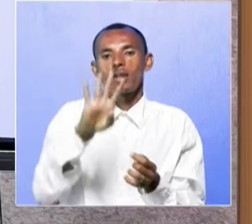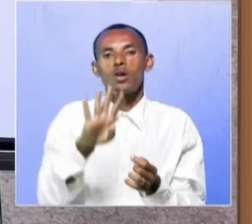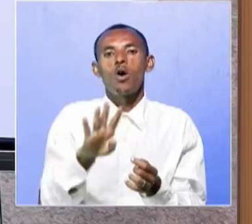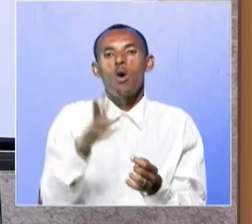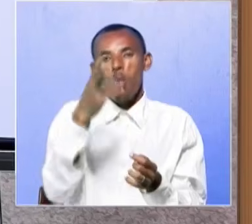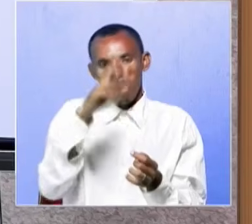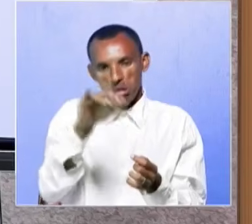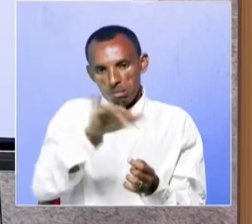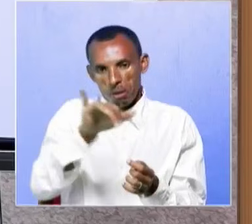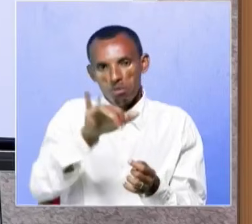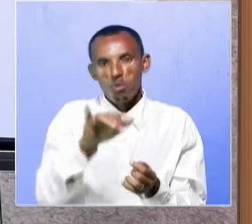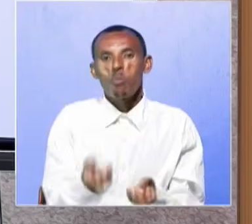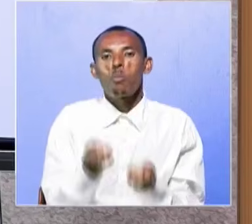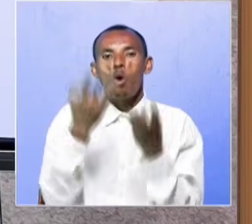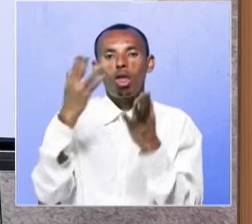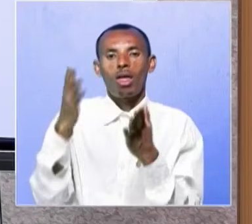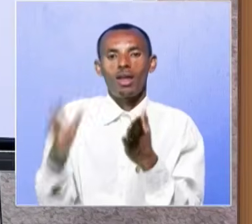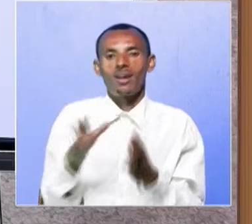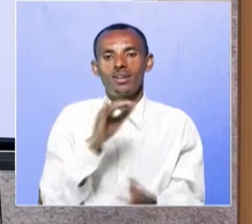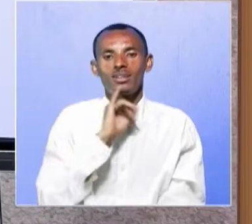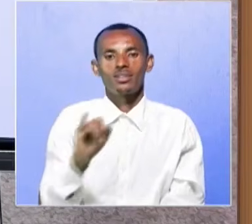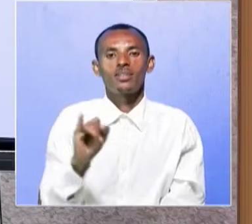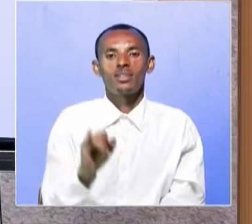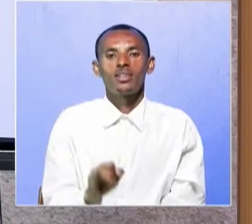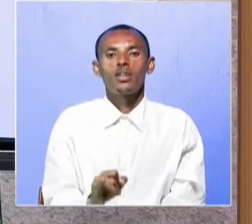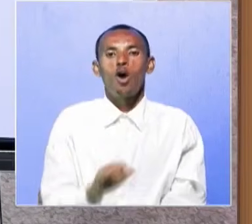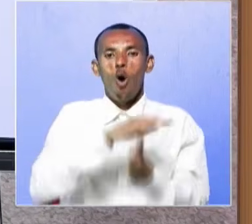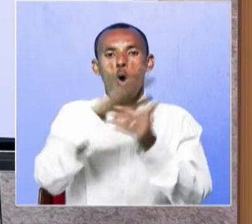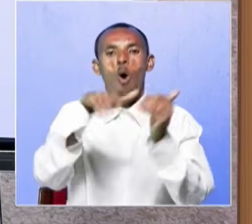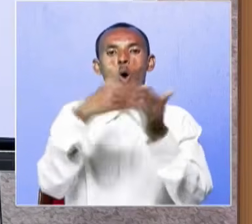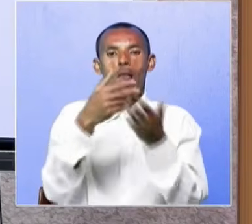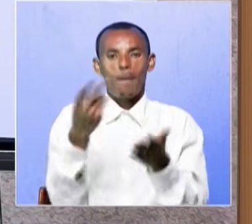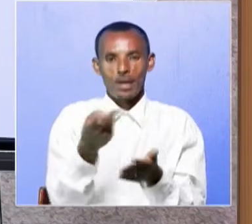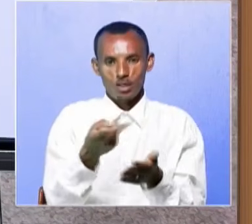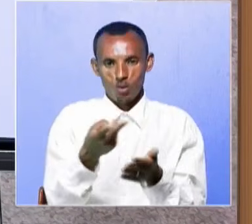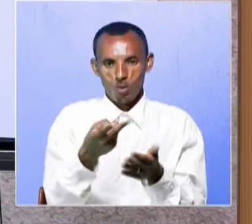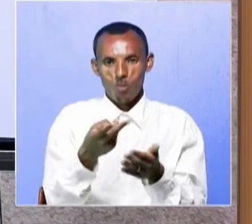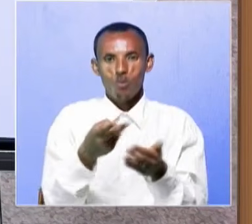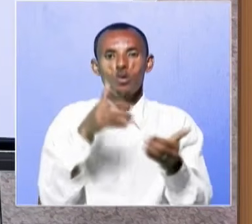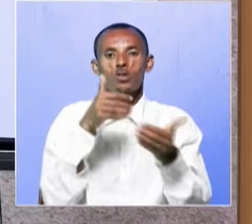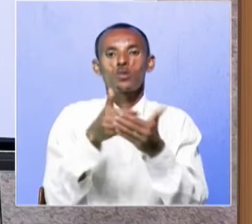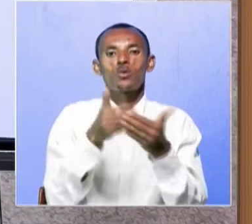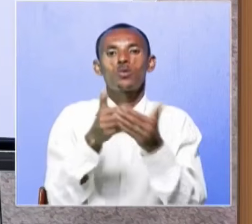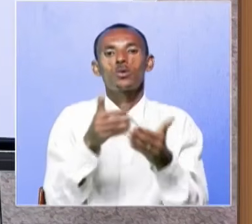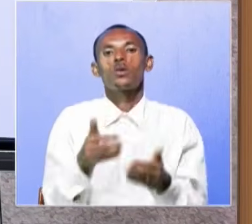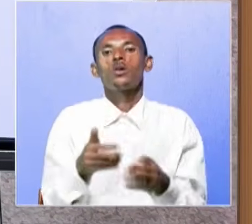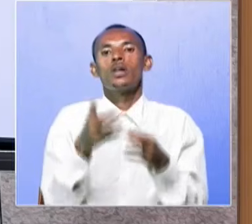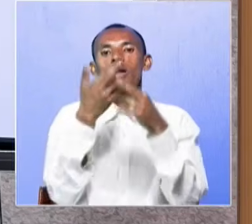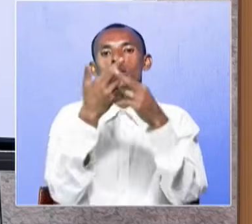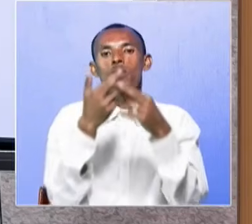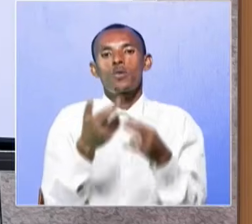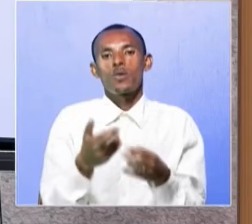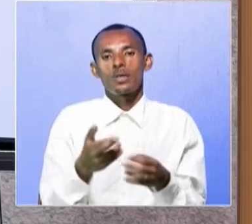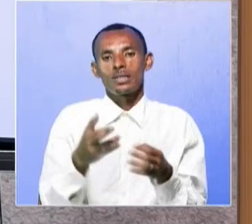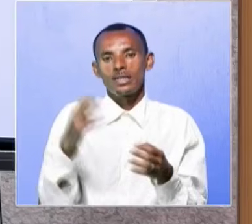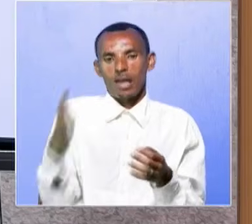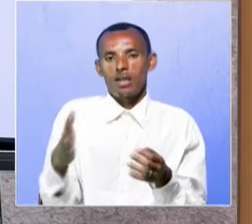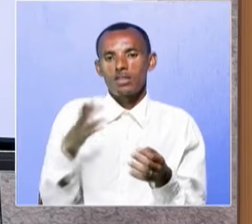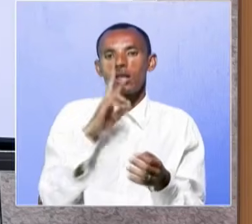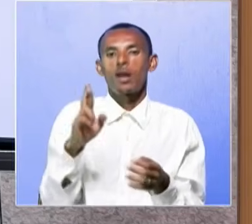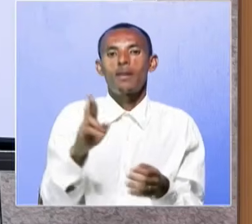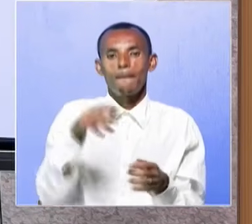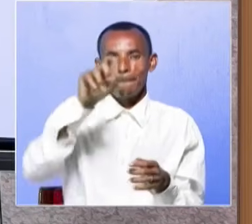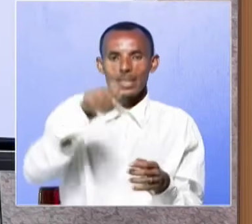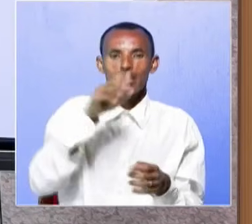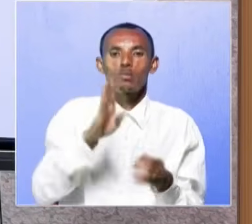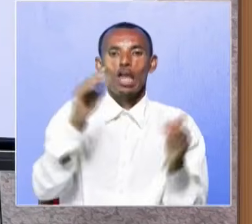of a polygon is all pairs of corresponding, the ratio of all pairs of corresponding sides